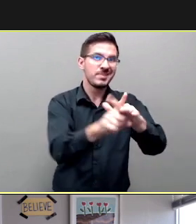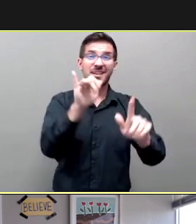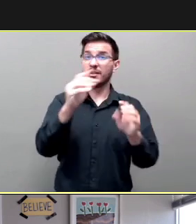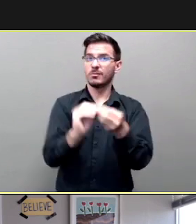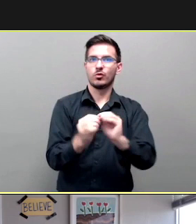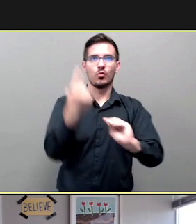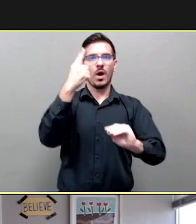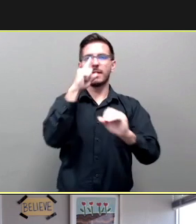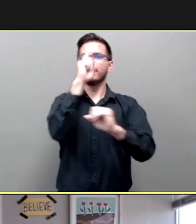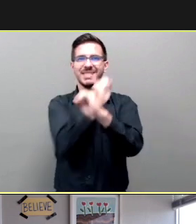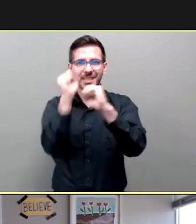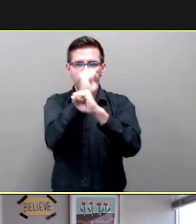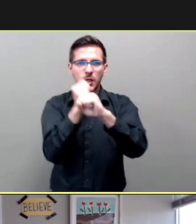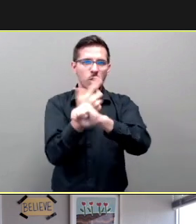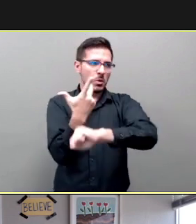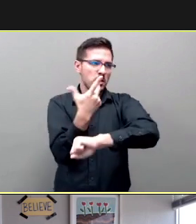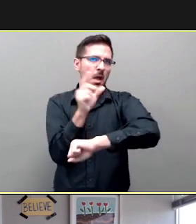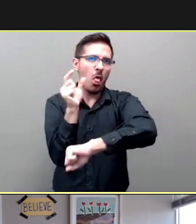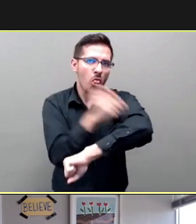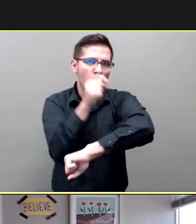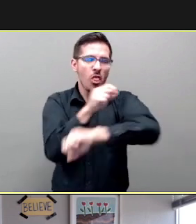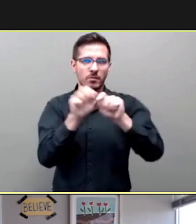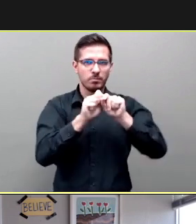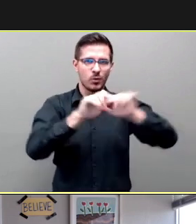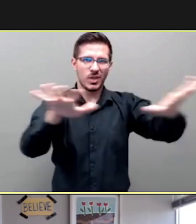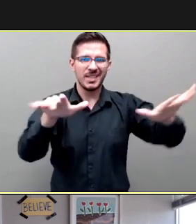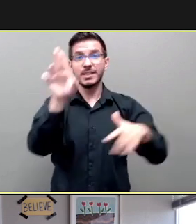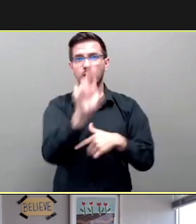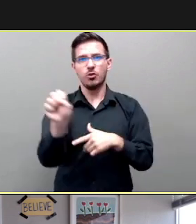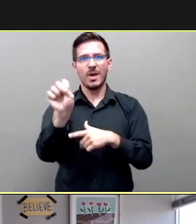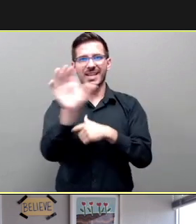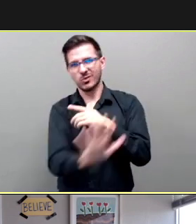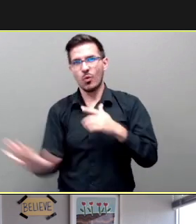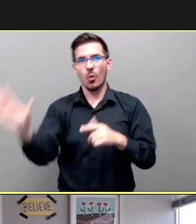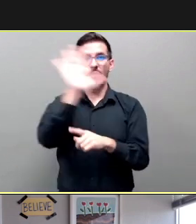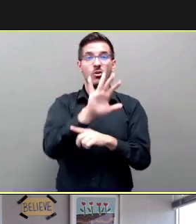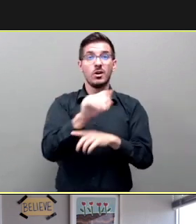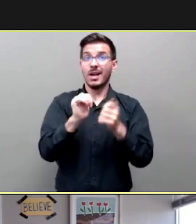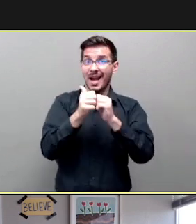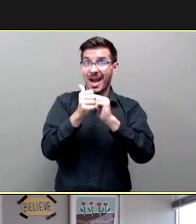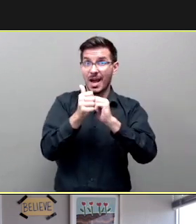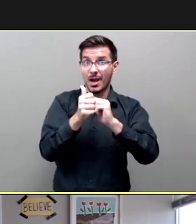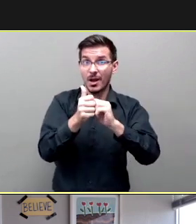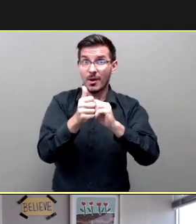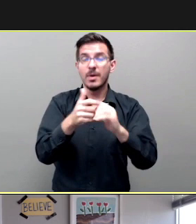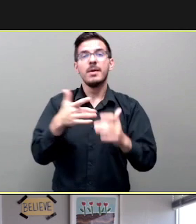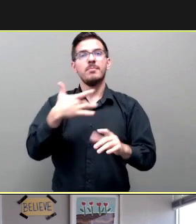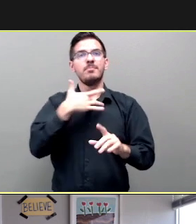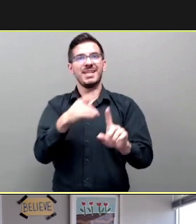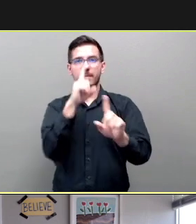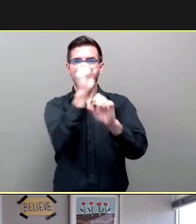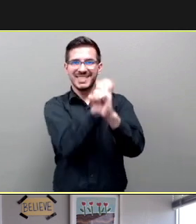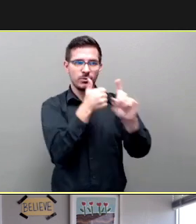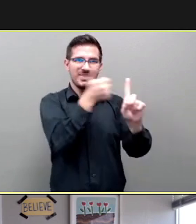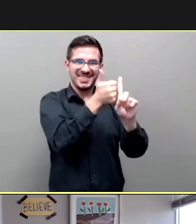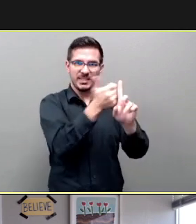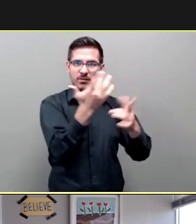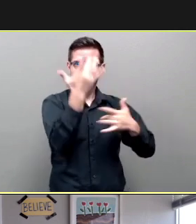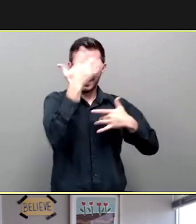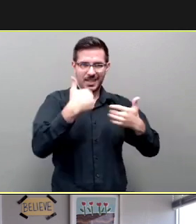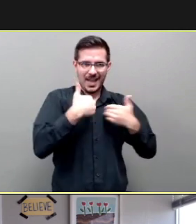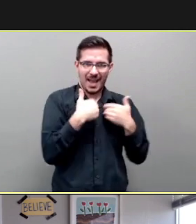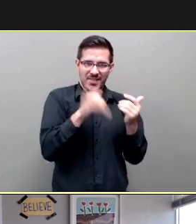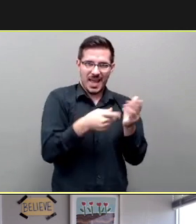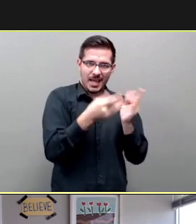disease in the United States, and it's mostly spread by getting bitten by an infected mosquito. So